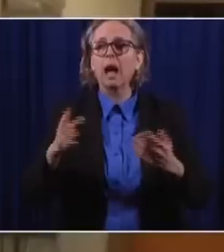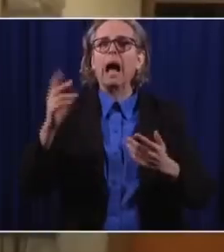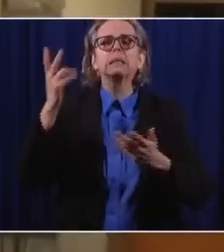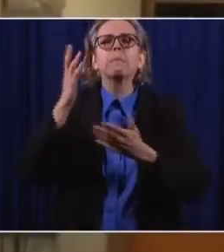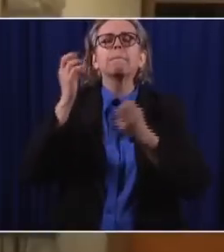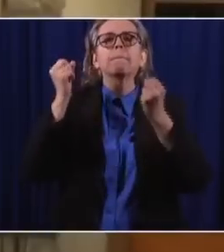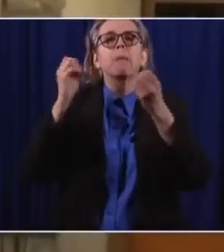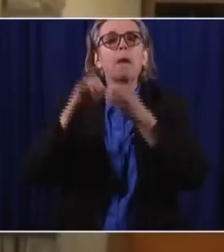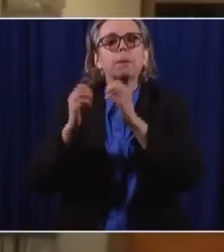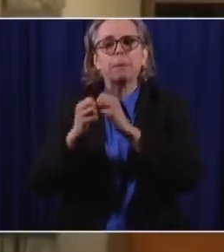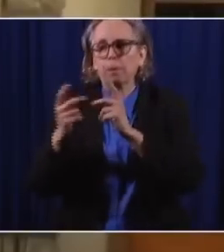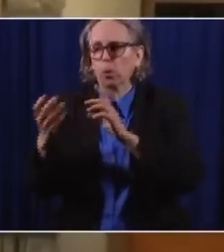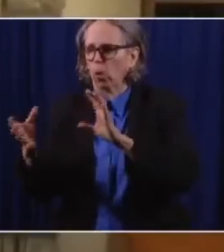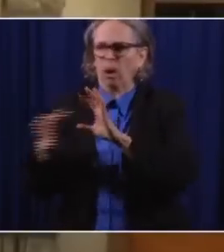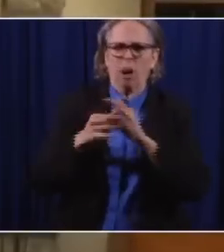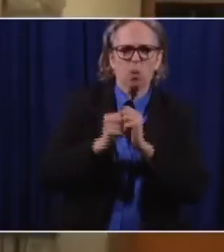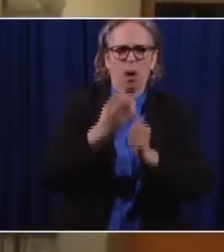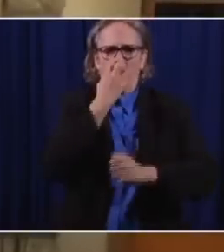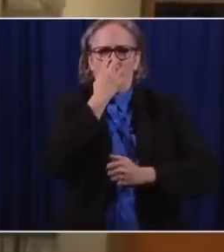patients hospitalized.